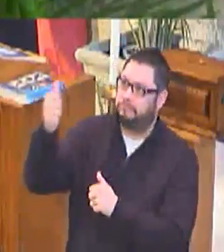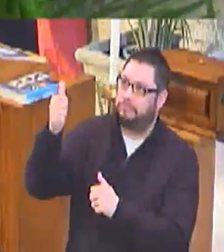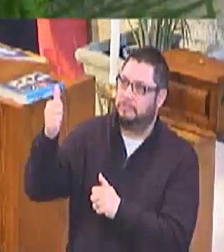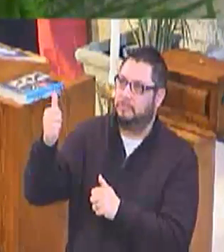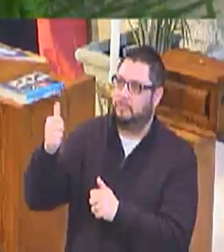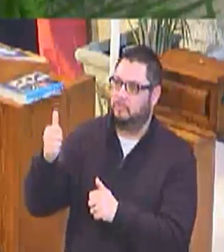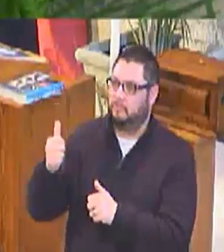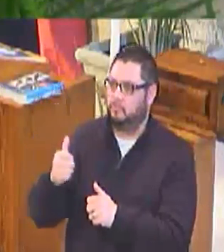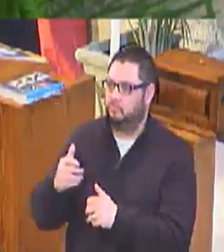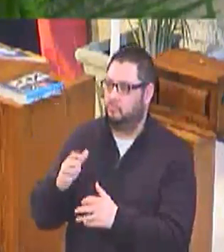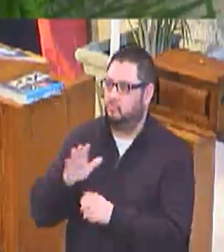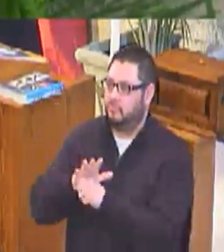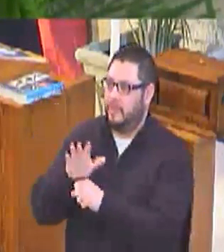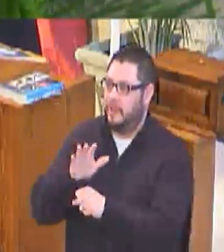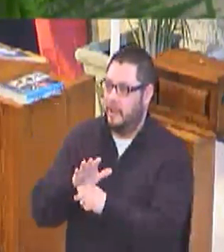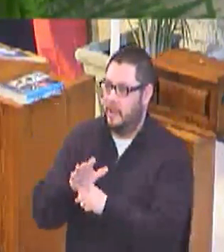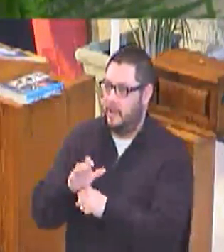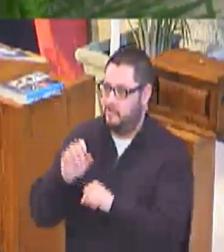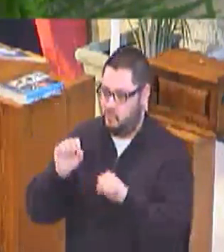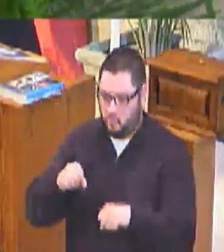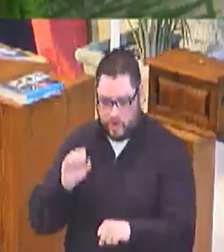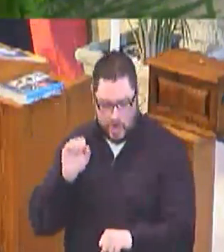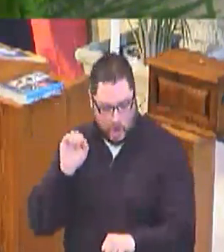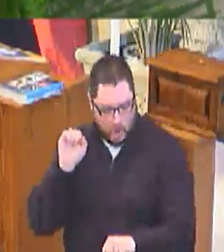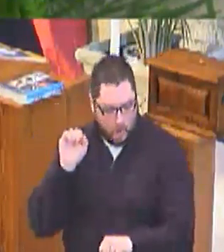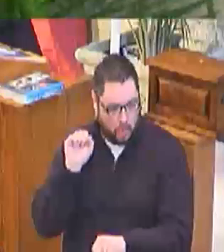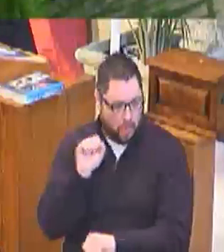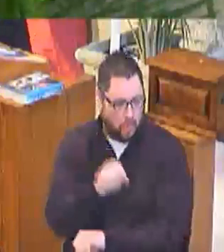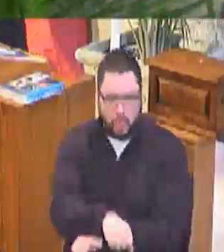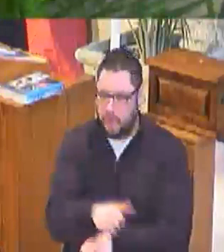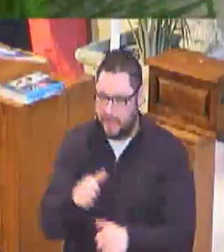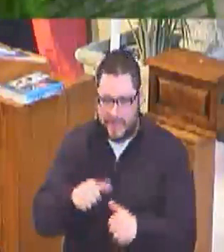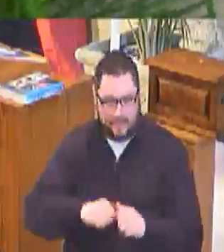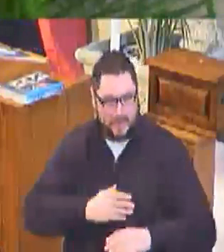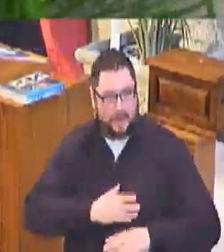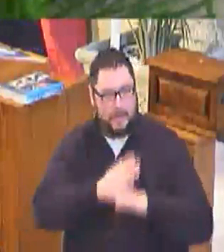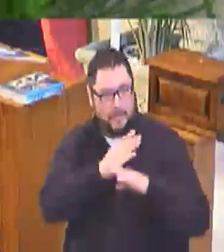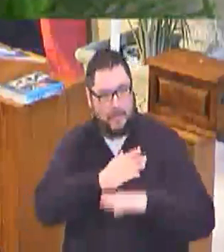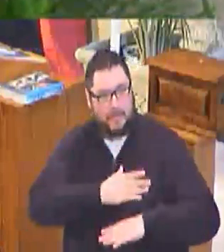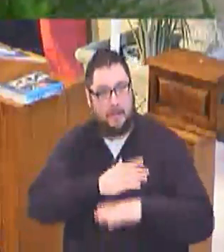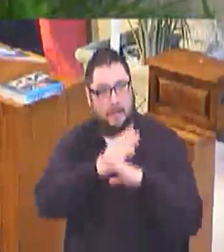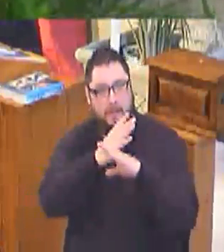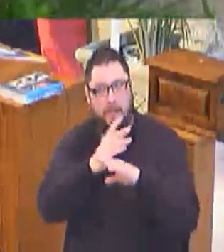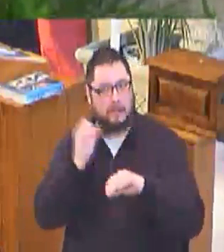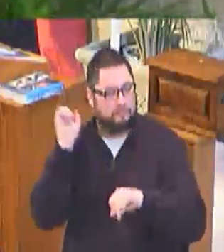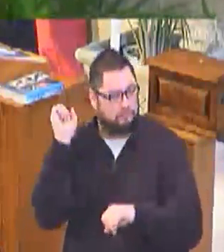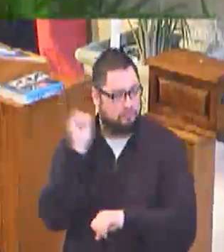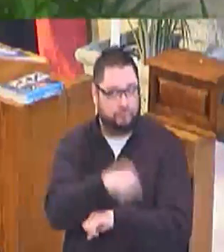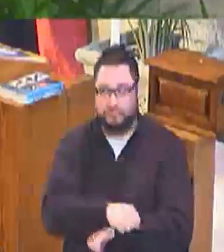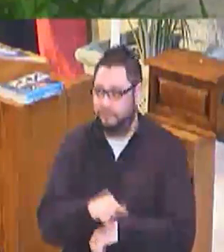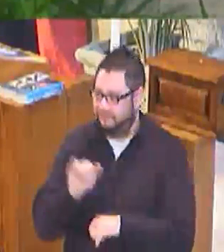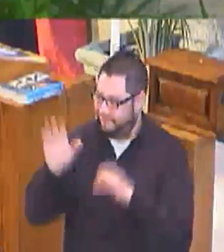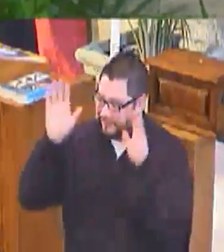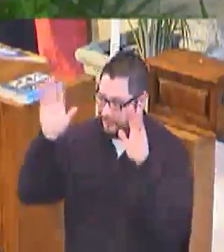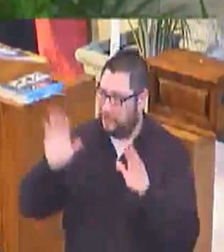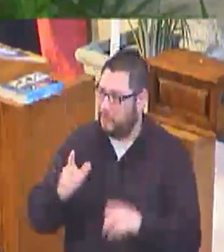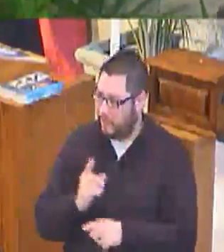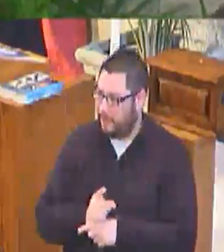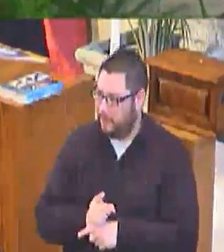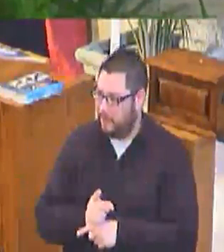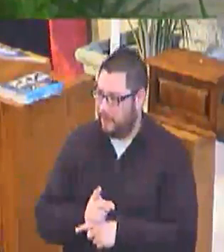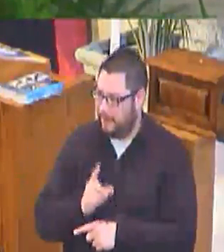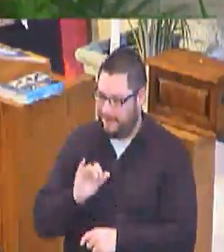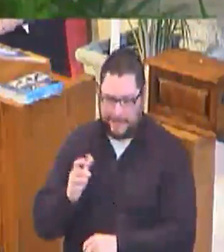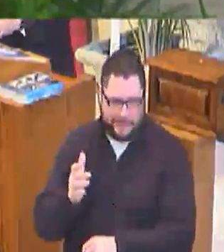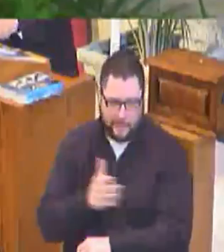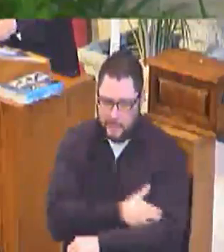great enough to overcome every obstacle in our life. Is that not great? That